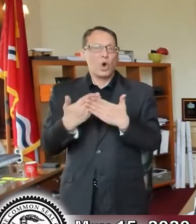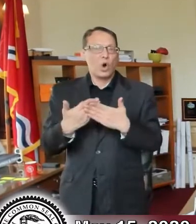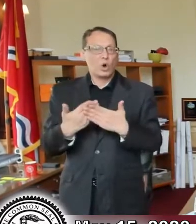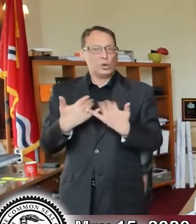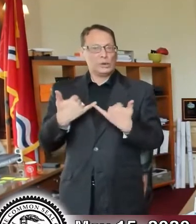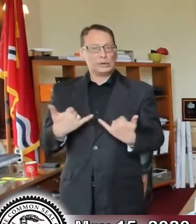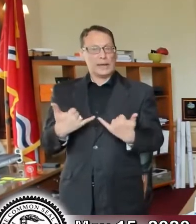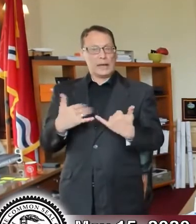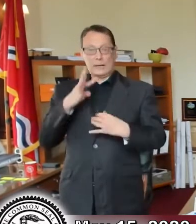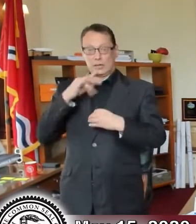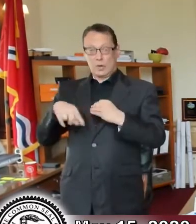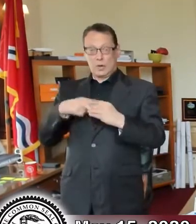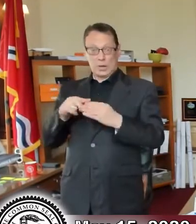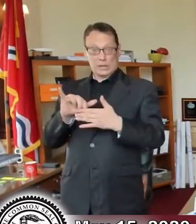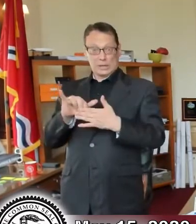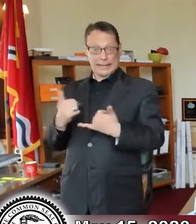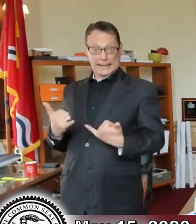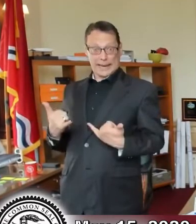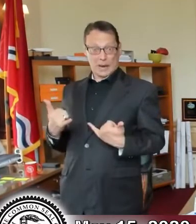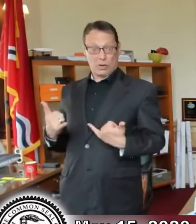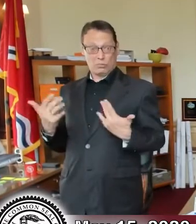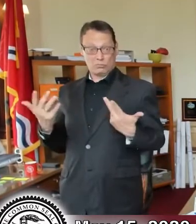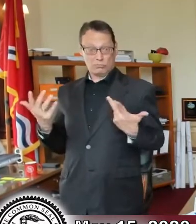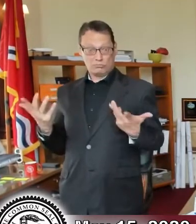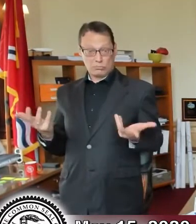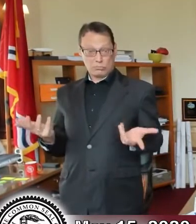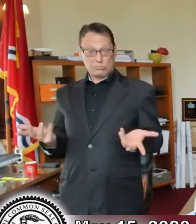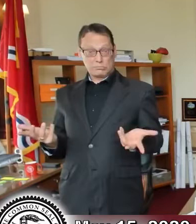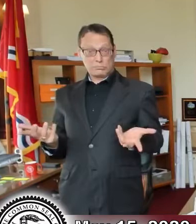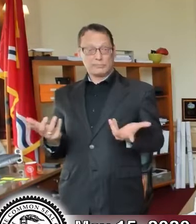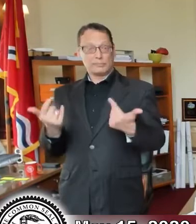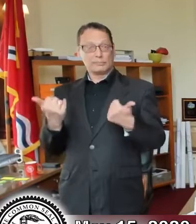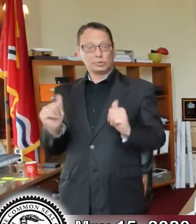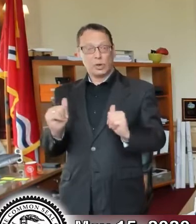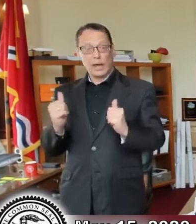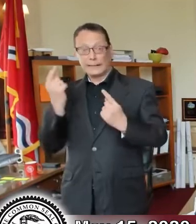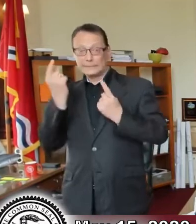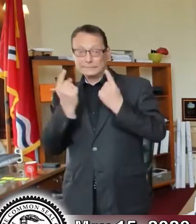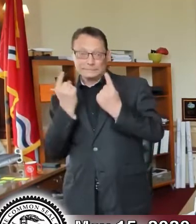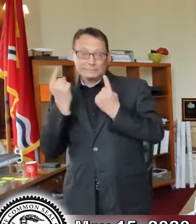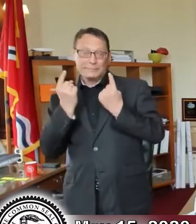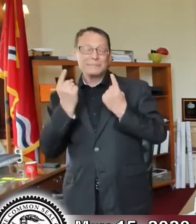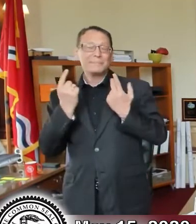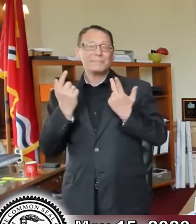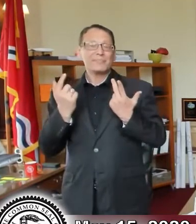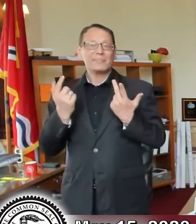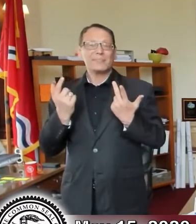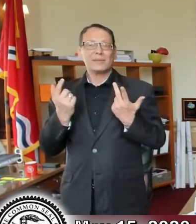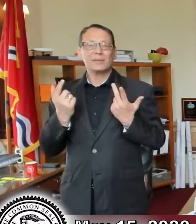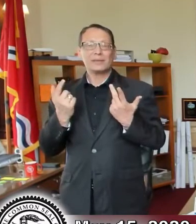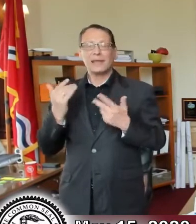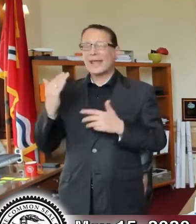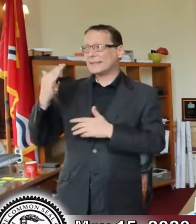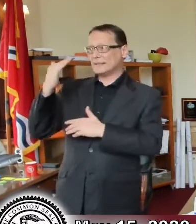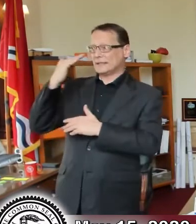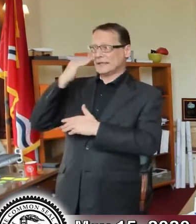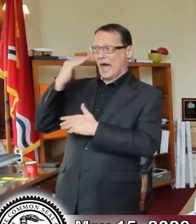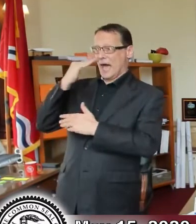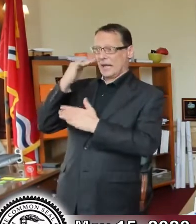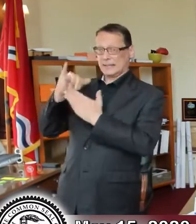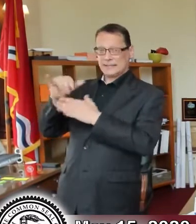actually talking about that. We've already talked about it a couple of times today, trying to take into account the knowledge that